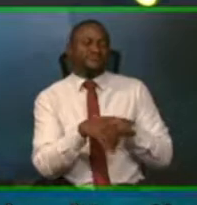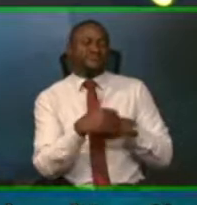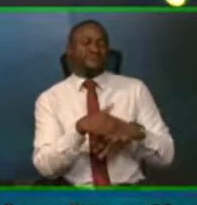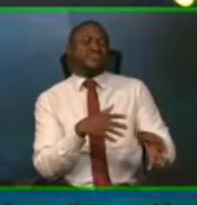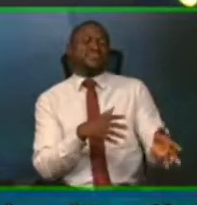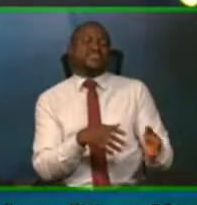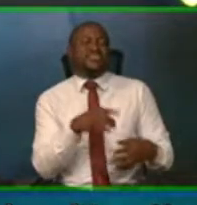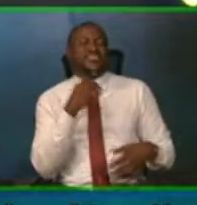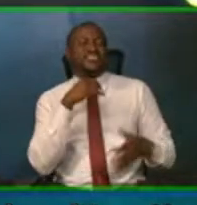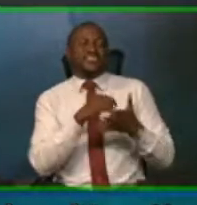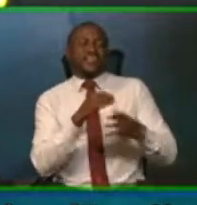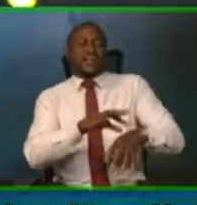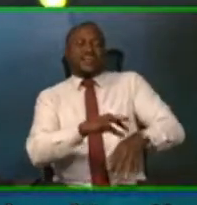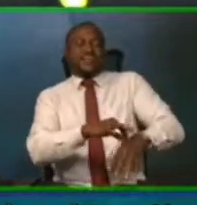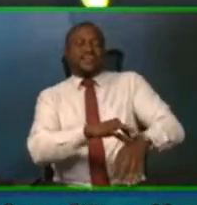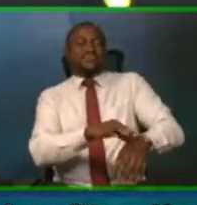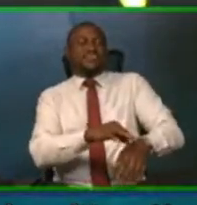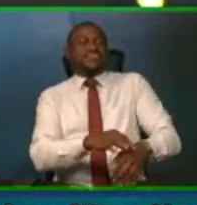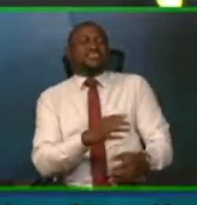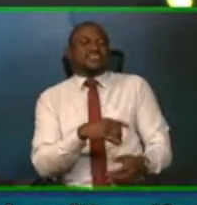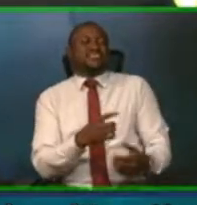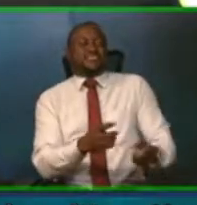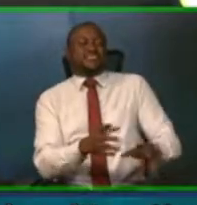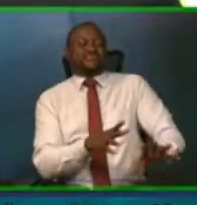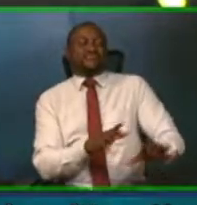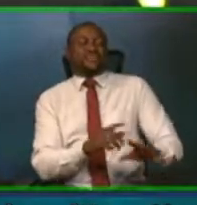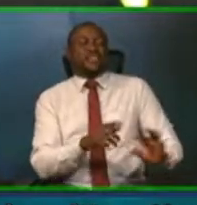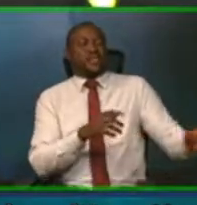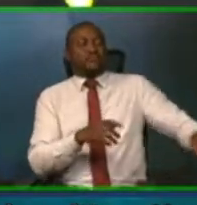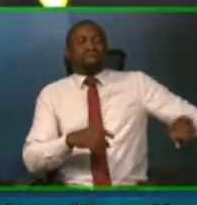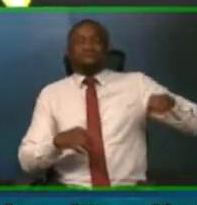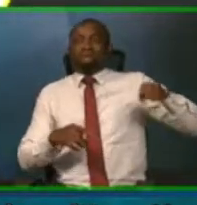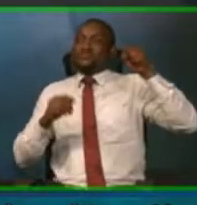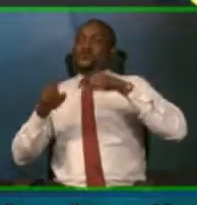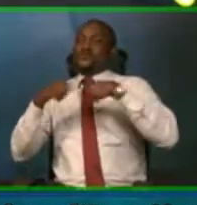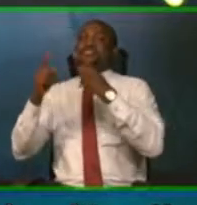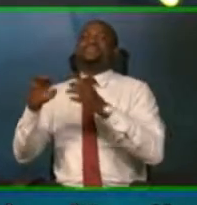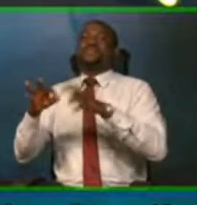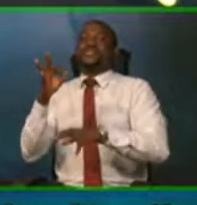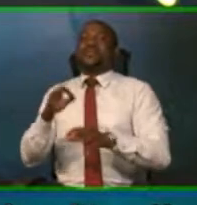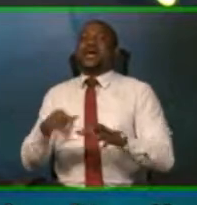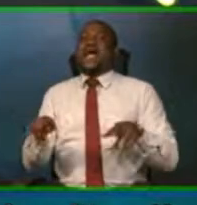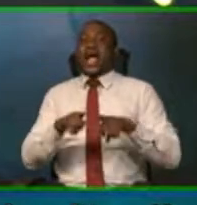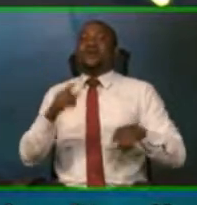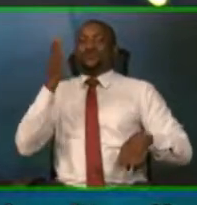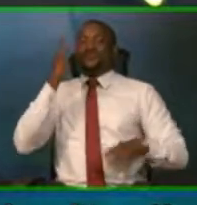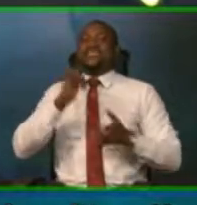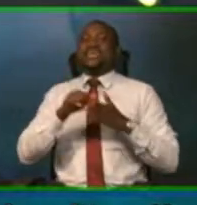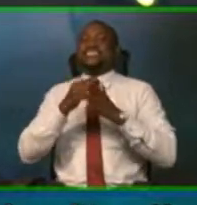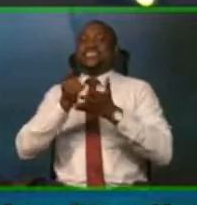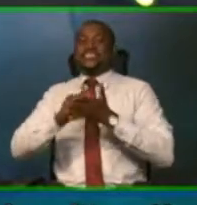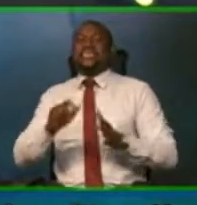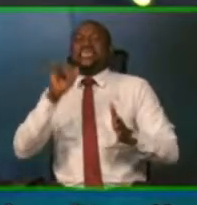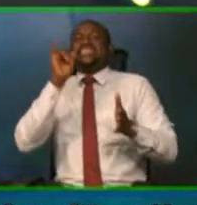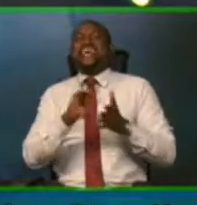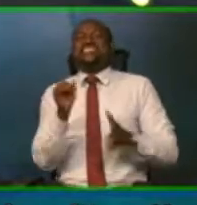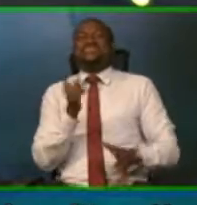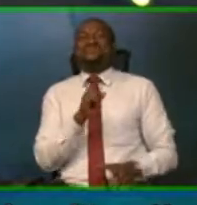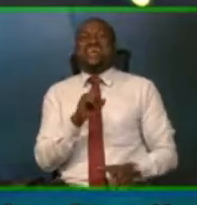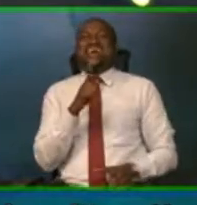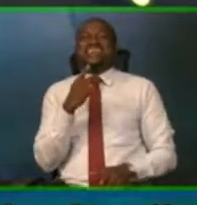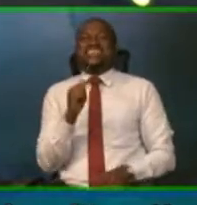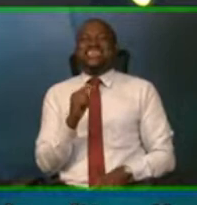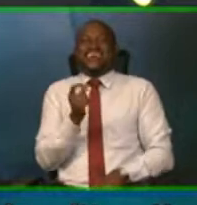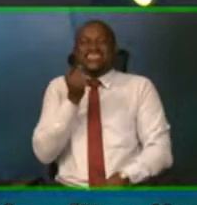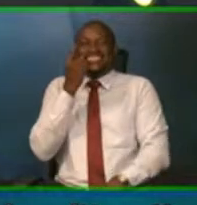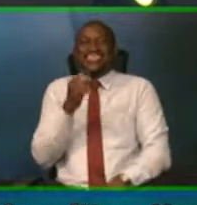you are spiritual. Let's talk about spiritual things. I also know it is written. This is where the discernment and the stamina